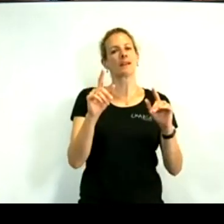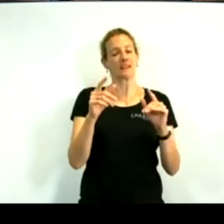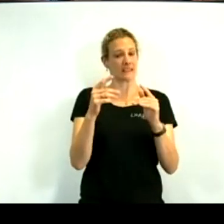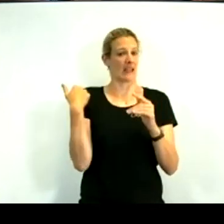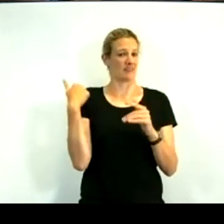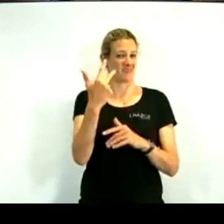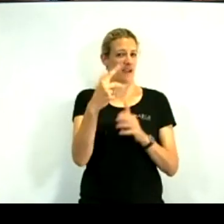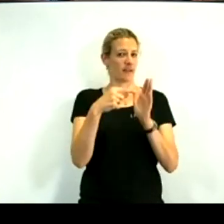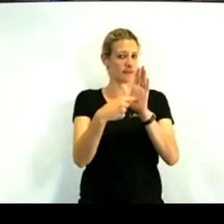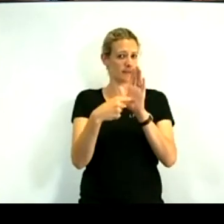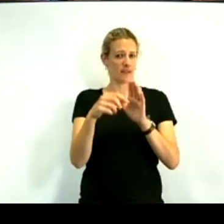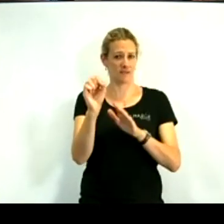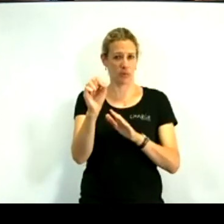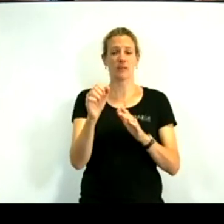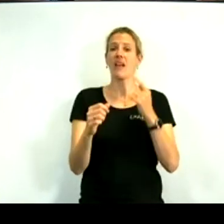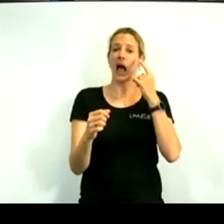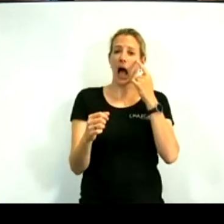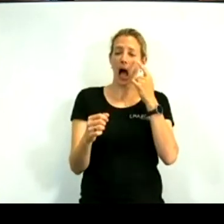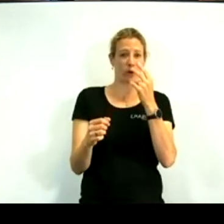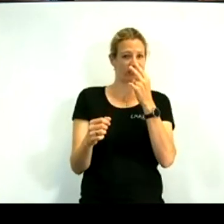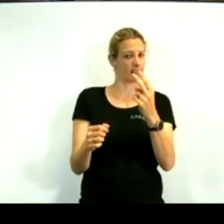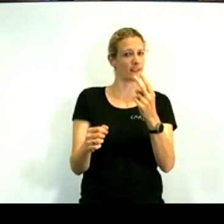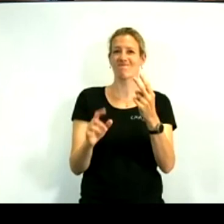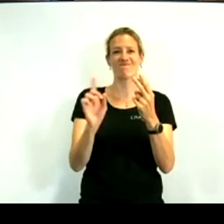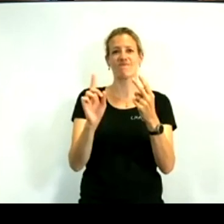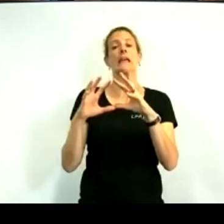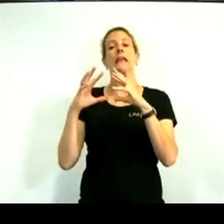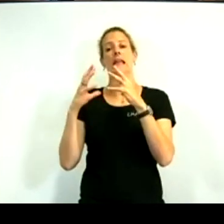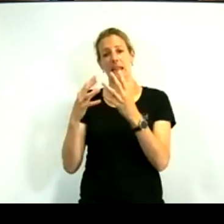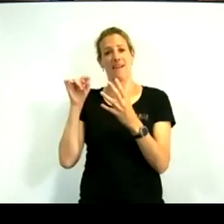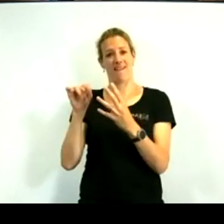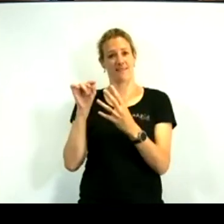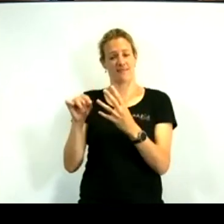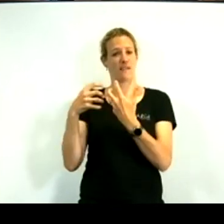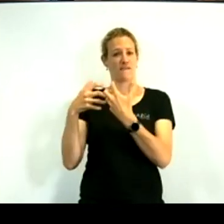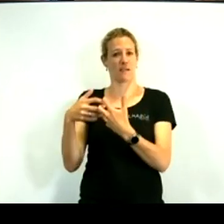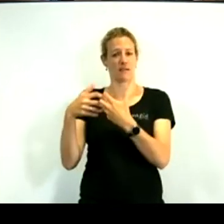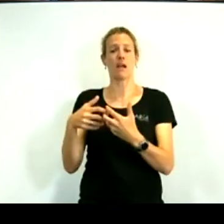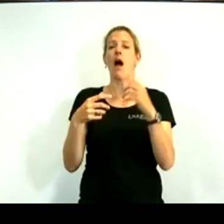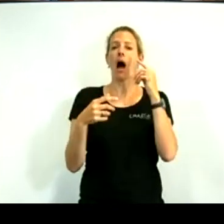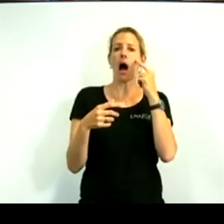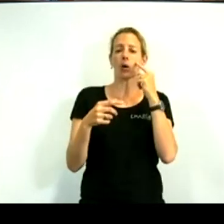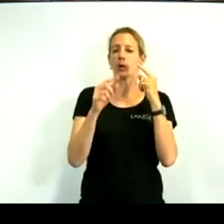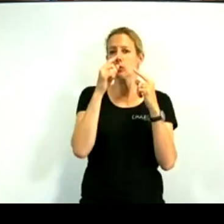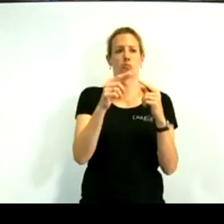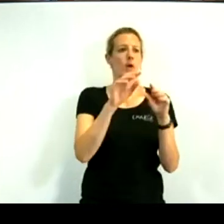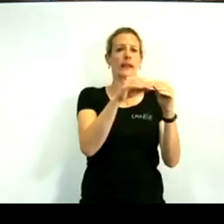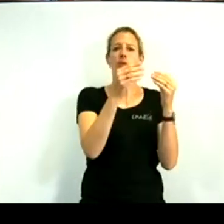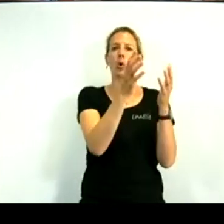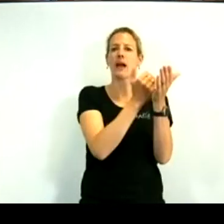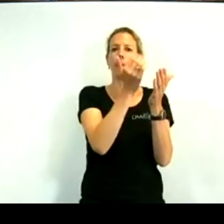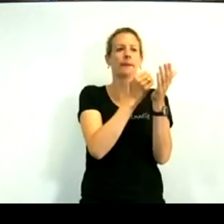with our brains. You know, the eyes have to collect the information, but the brain is